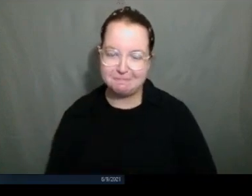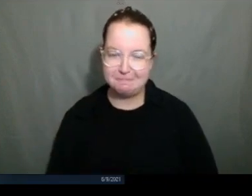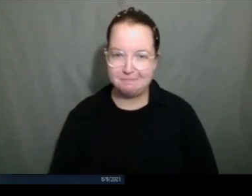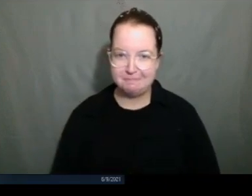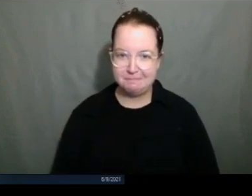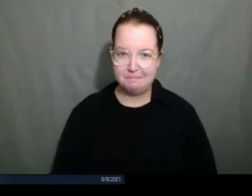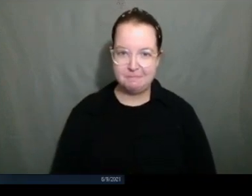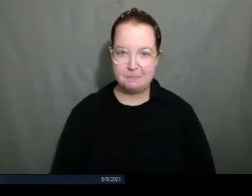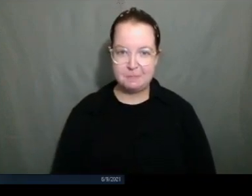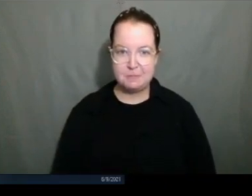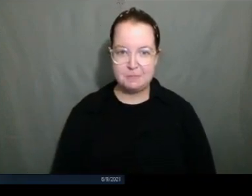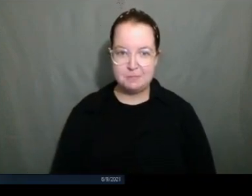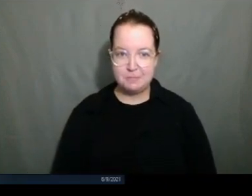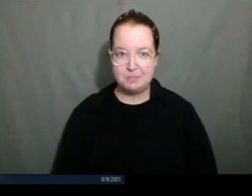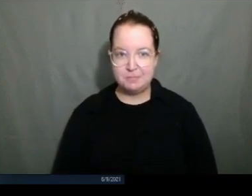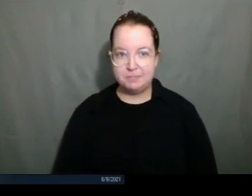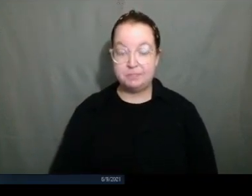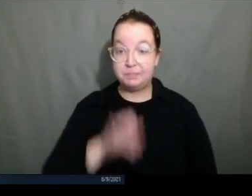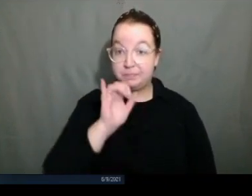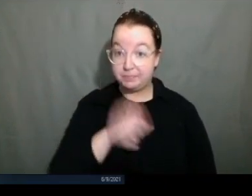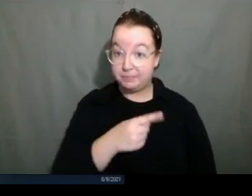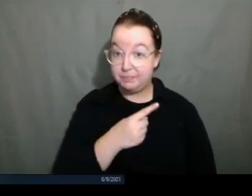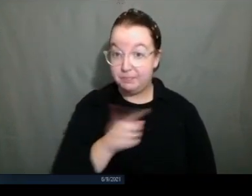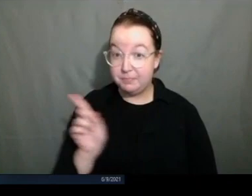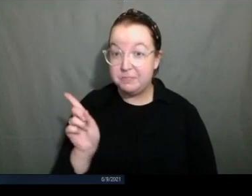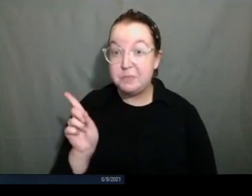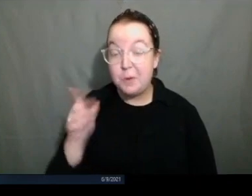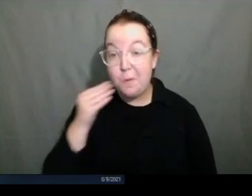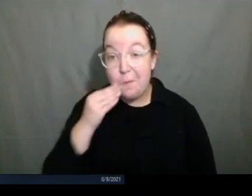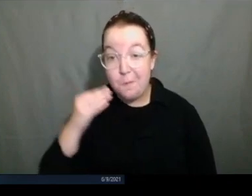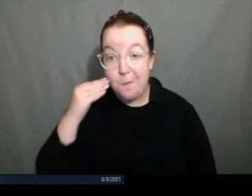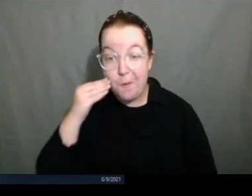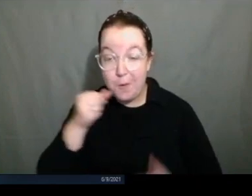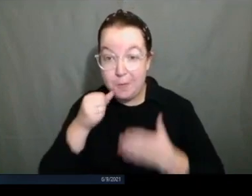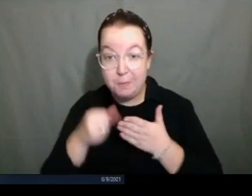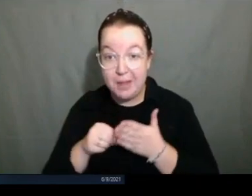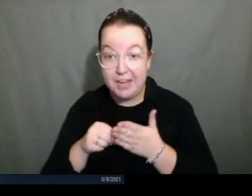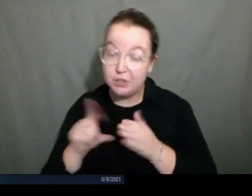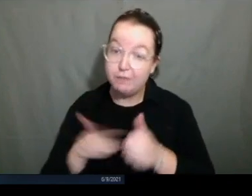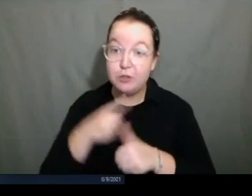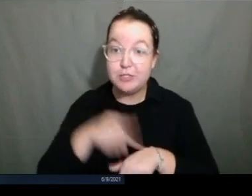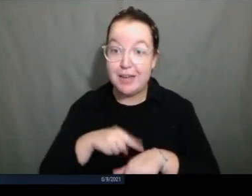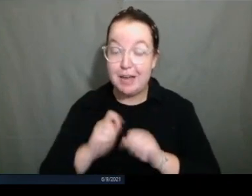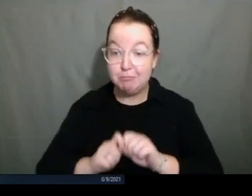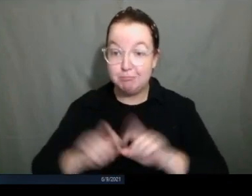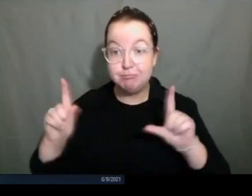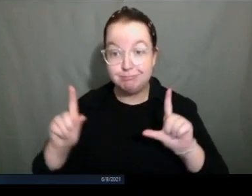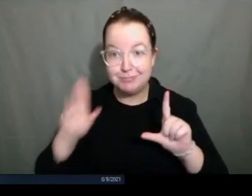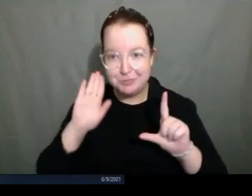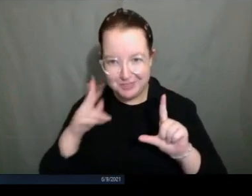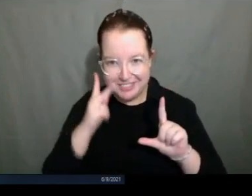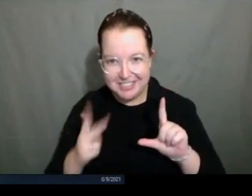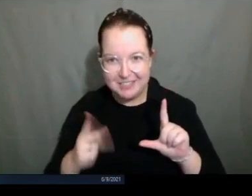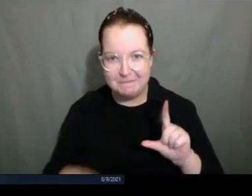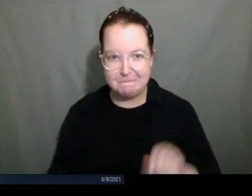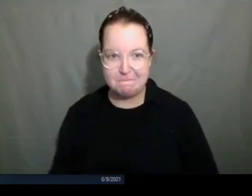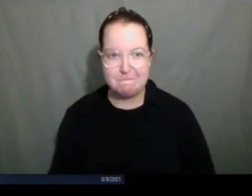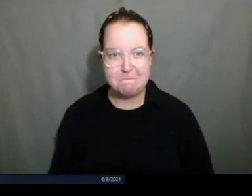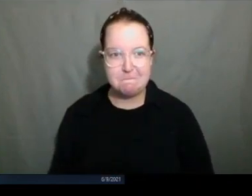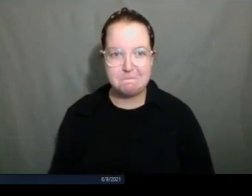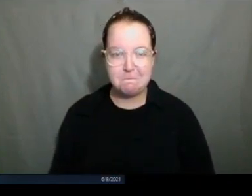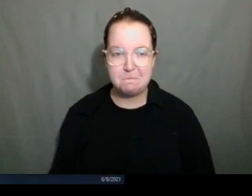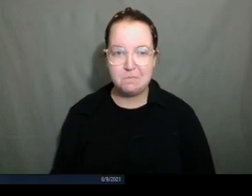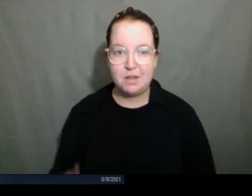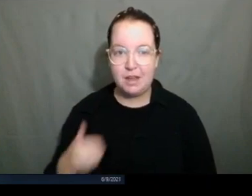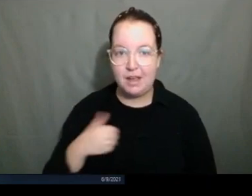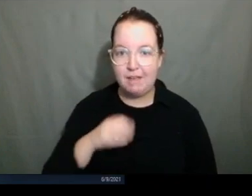All right, so this is what your homepage will look like the first time that you've logged into PayCom. All of these tiles here on the front page